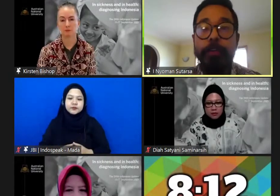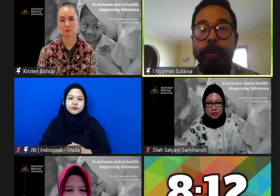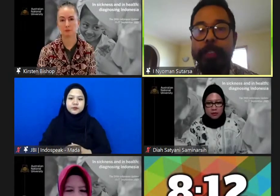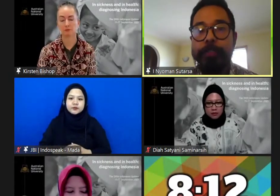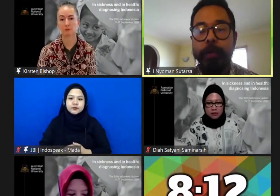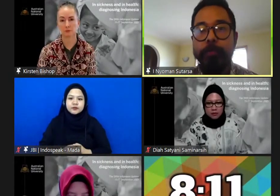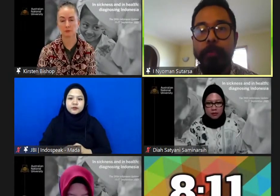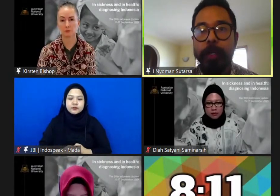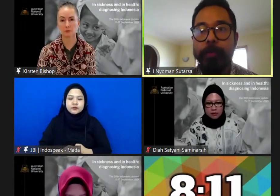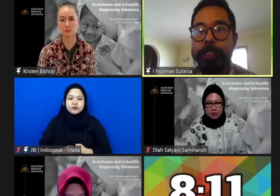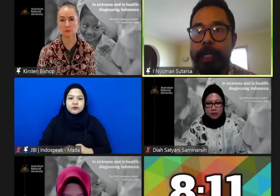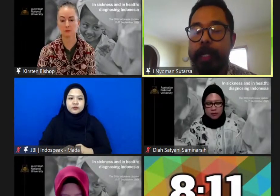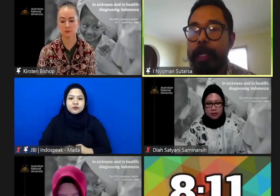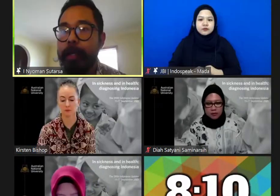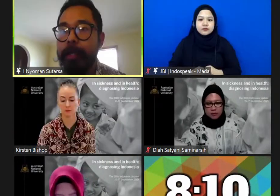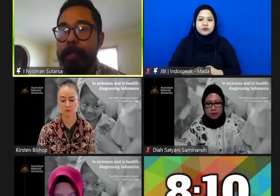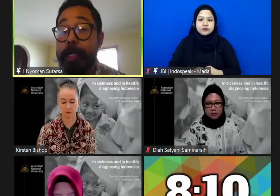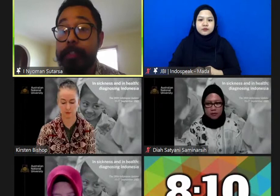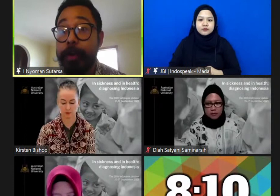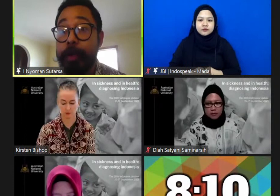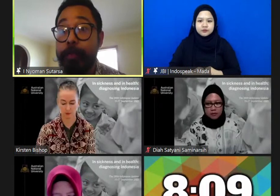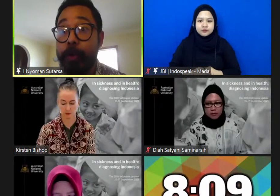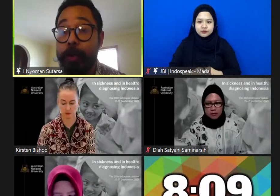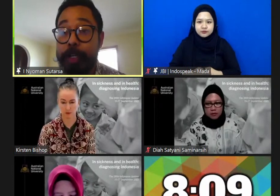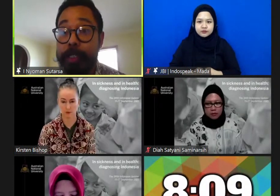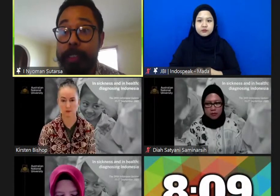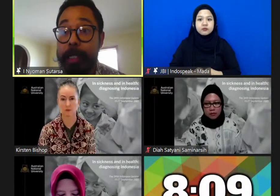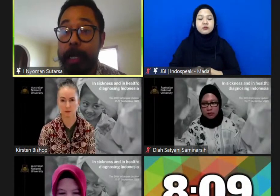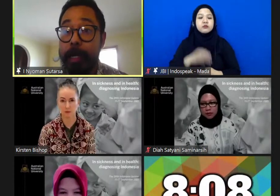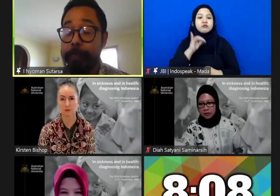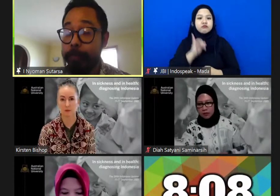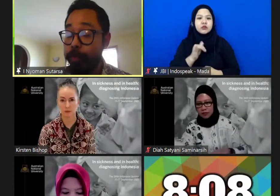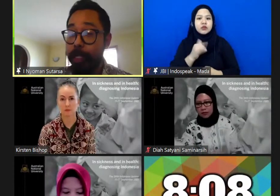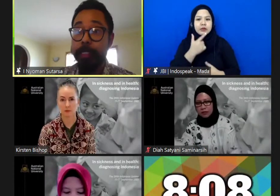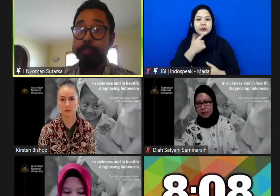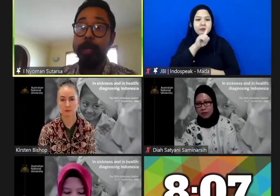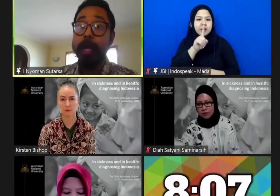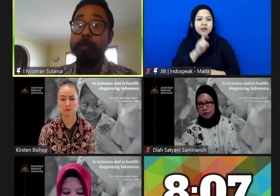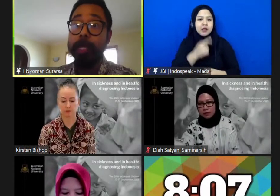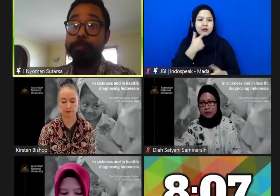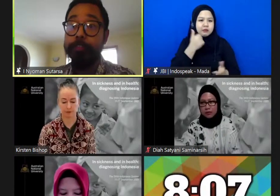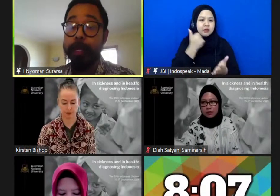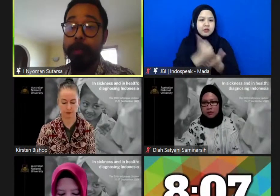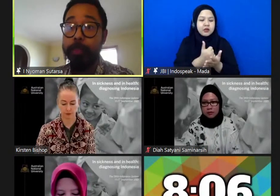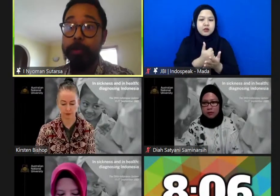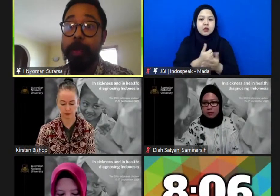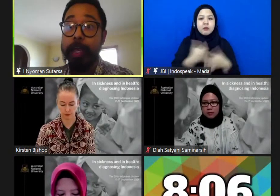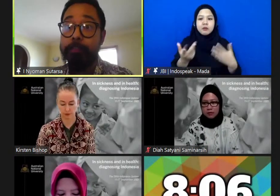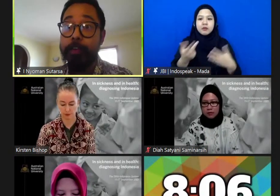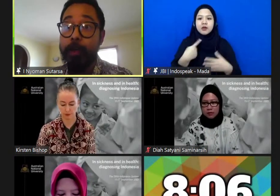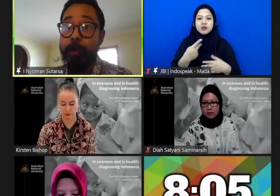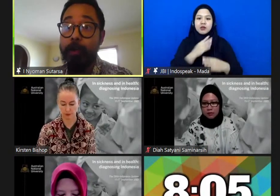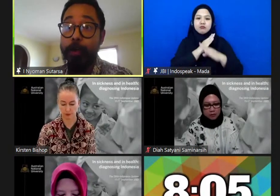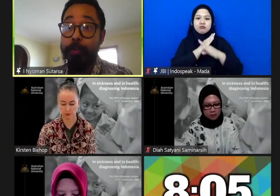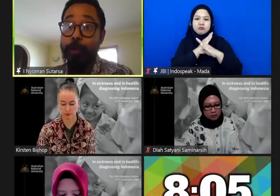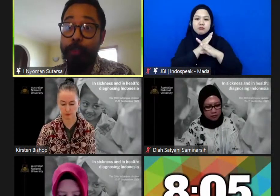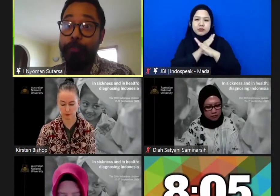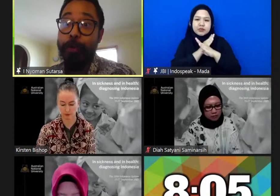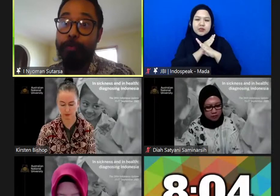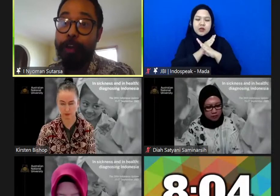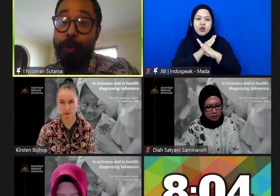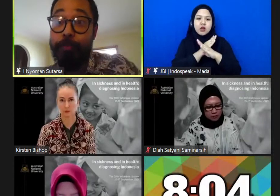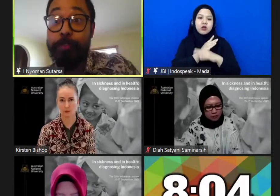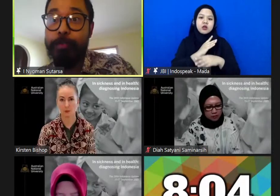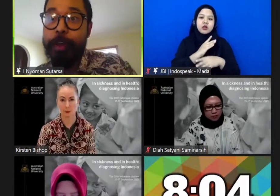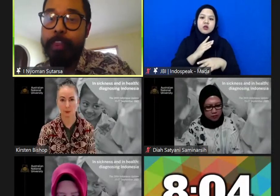Thank you very much for the question, and it is very important question, really. So how we can prevent the third wave, or if not the